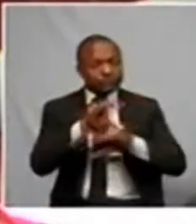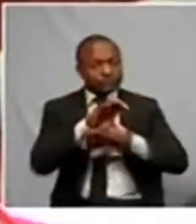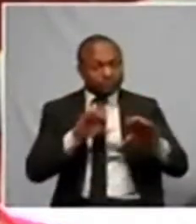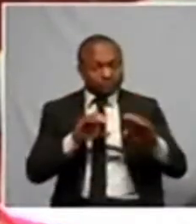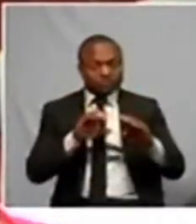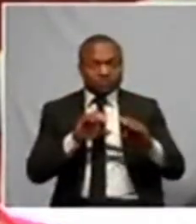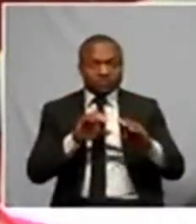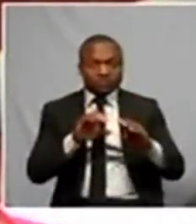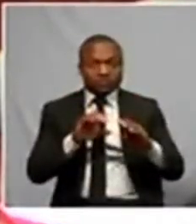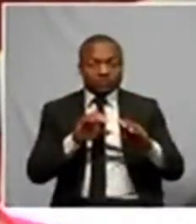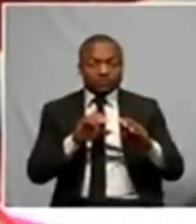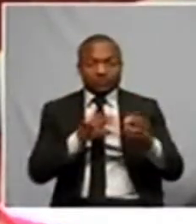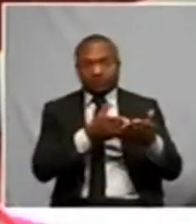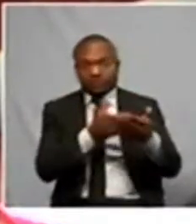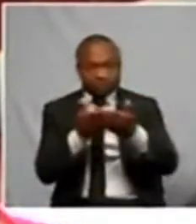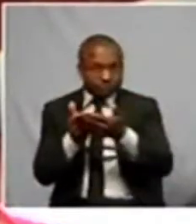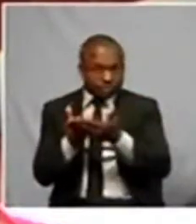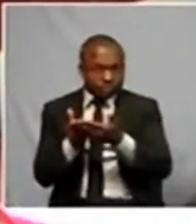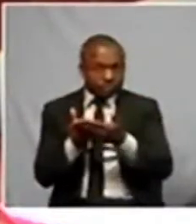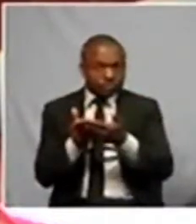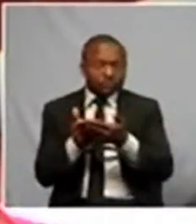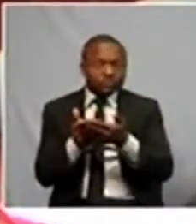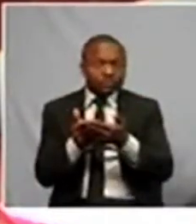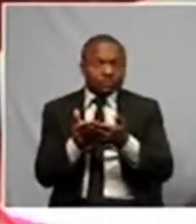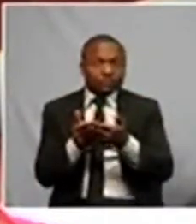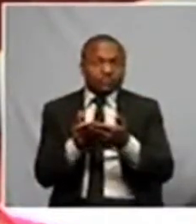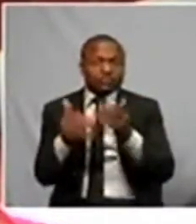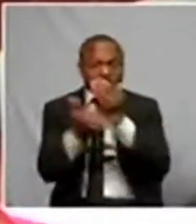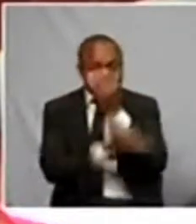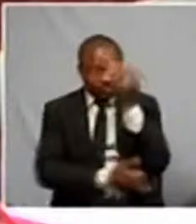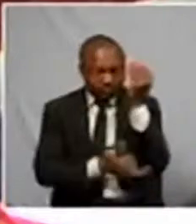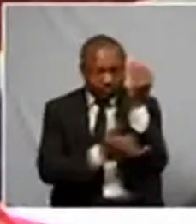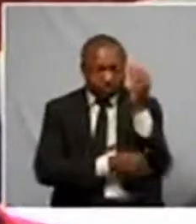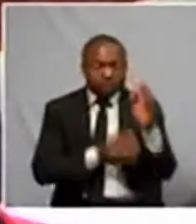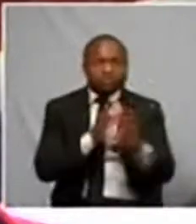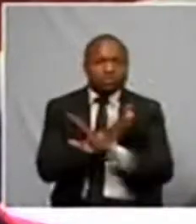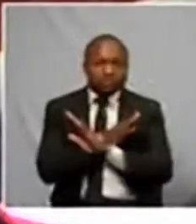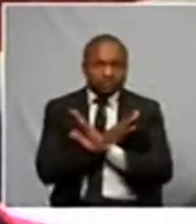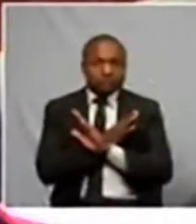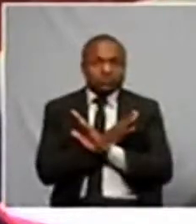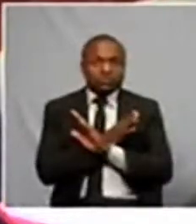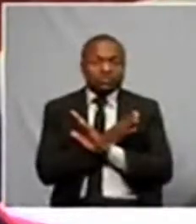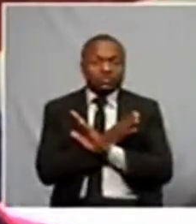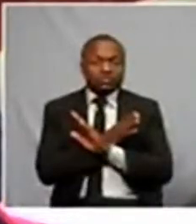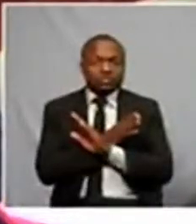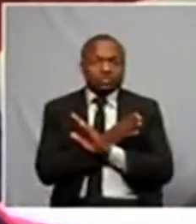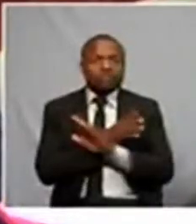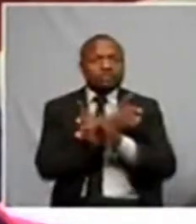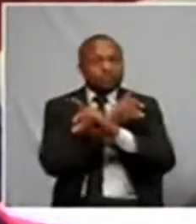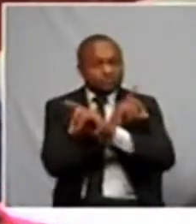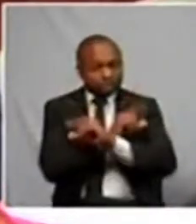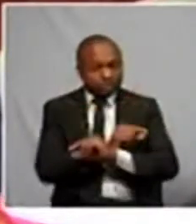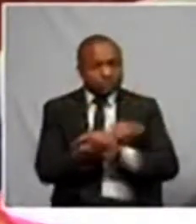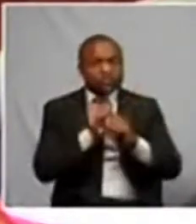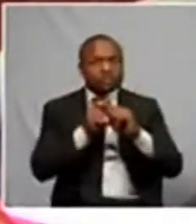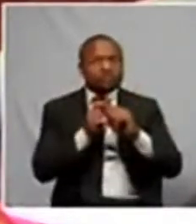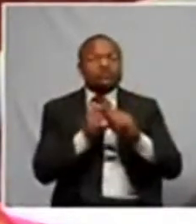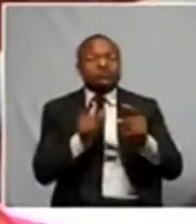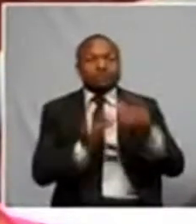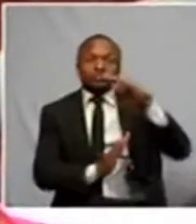uneven playing field in global seafood trade, where countries like Zambia risk being disadvantaged despite limited